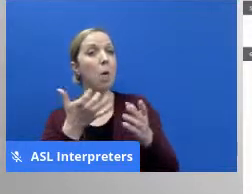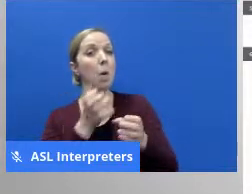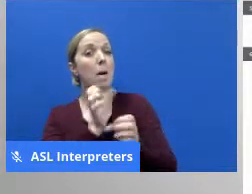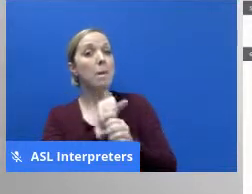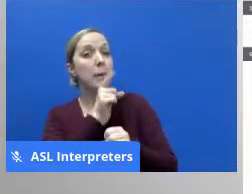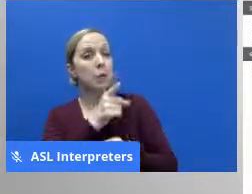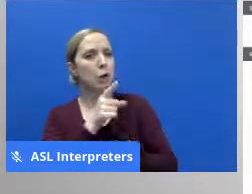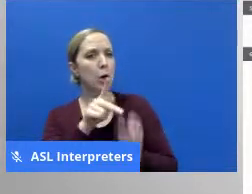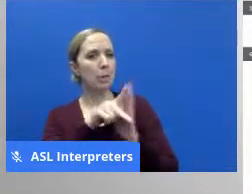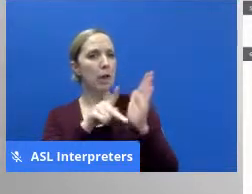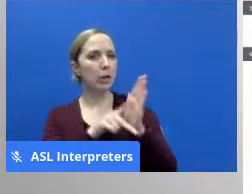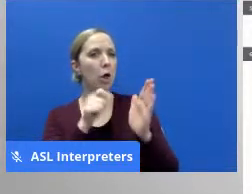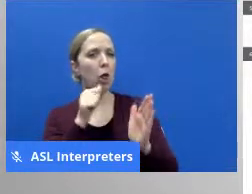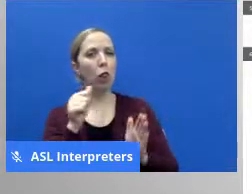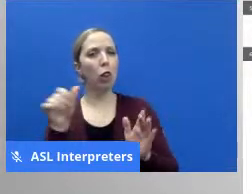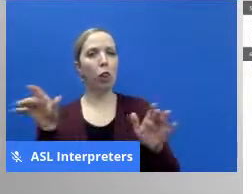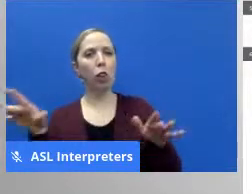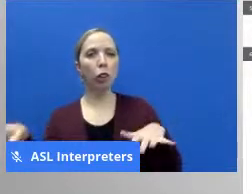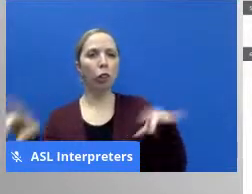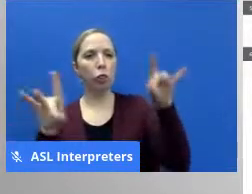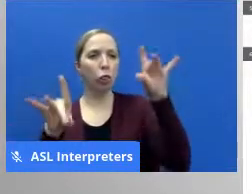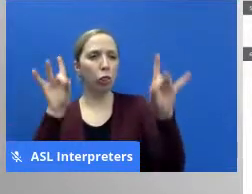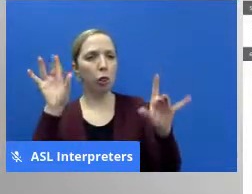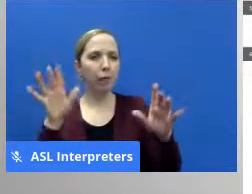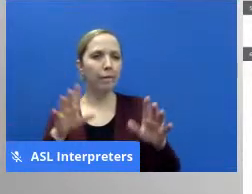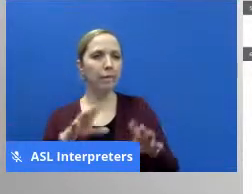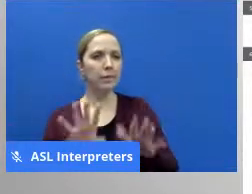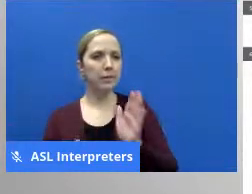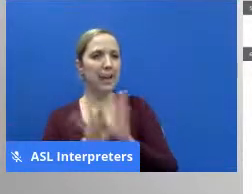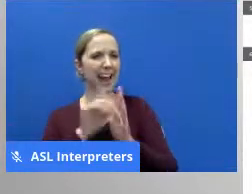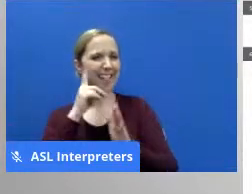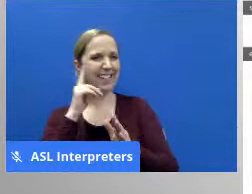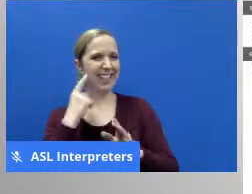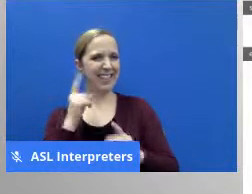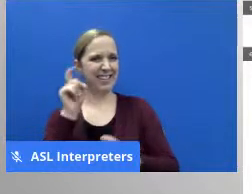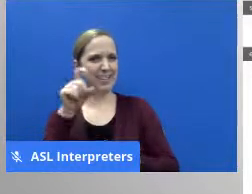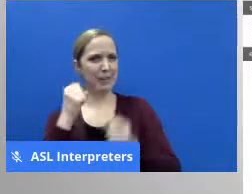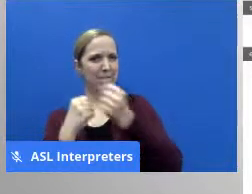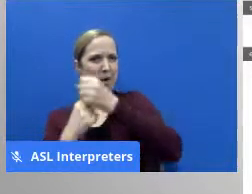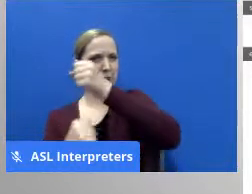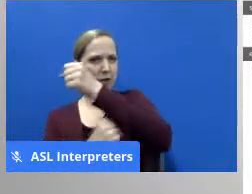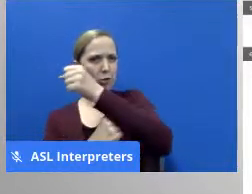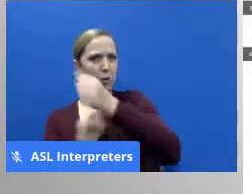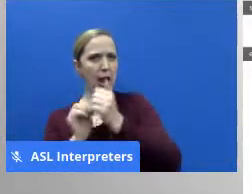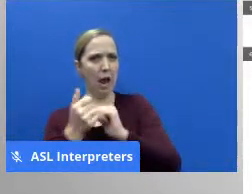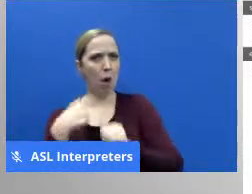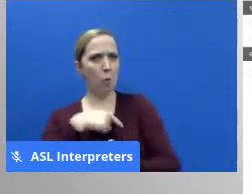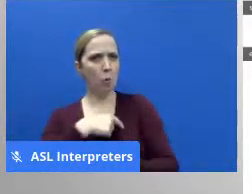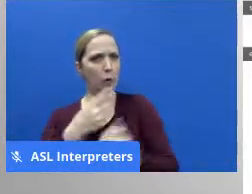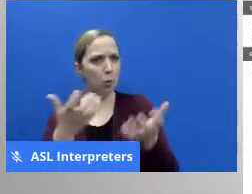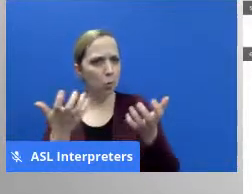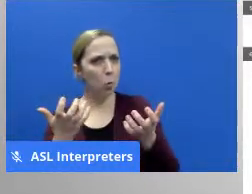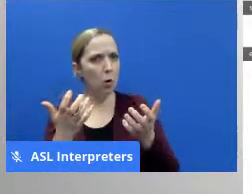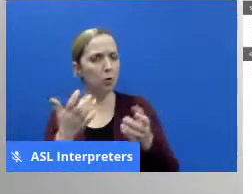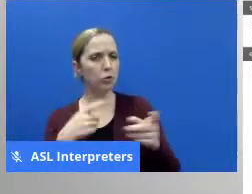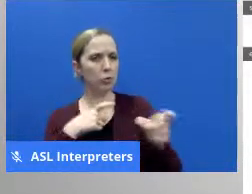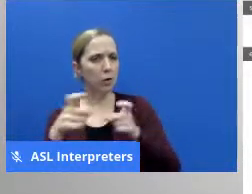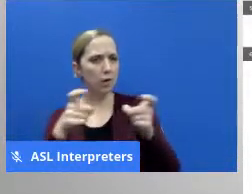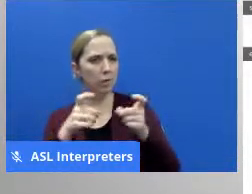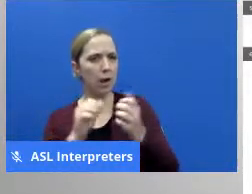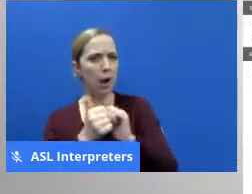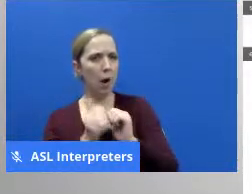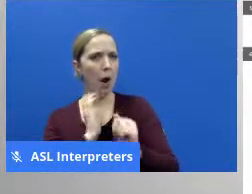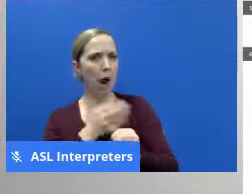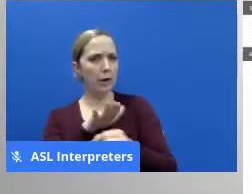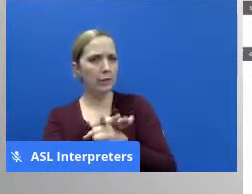just happen out of a vacuum, that they are foundational to how we want to govern or how we want the district to perform based